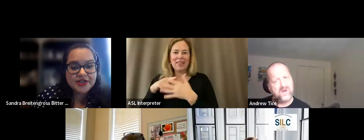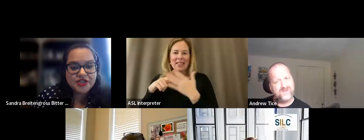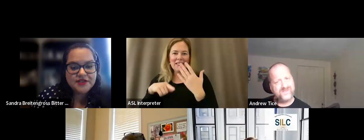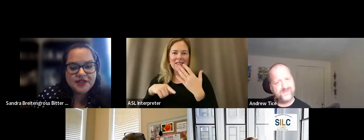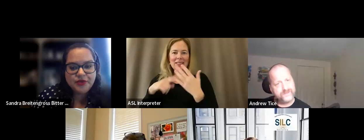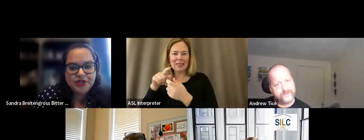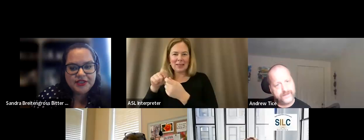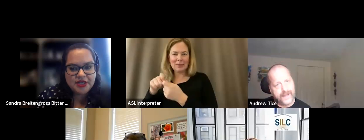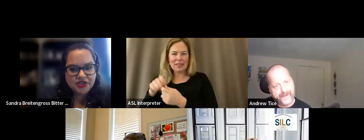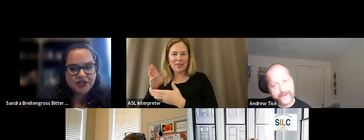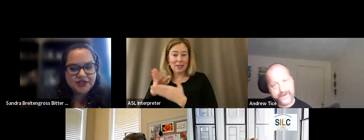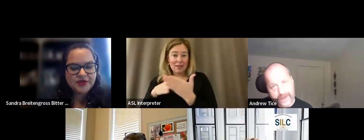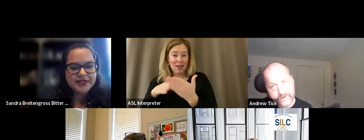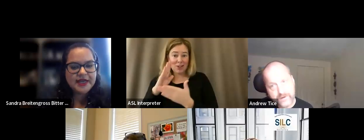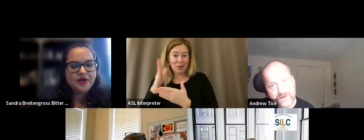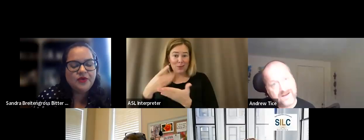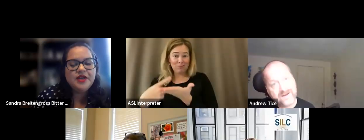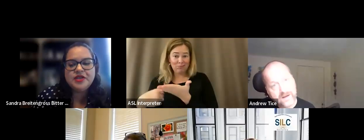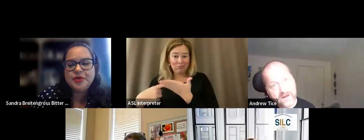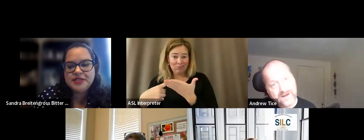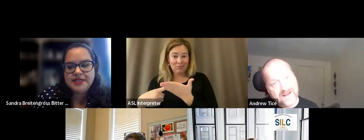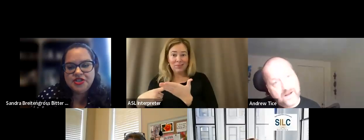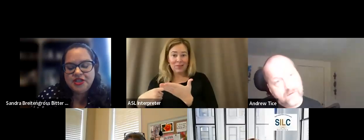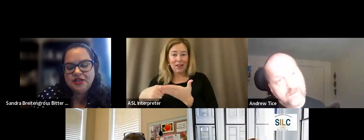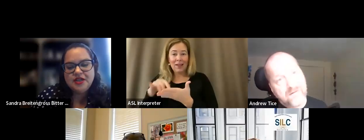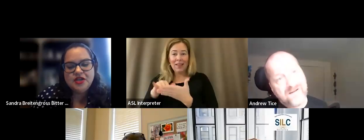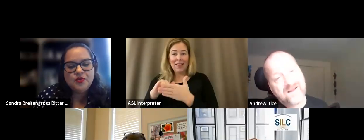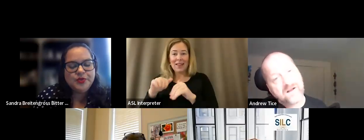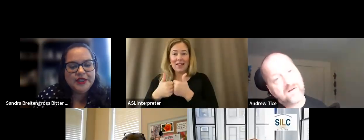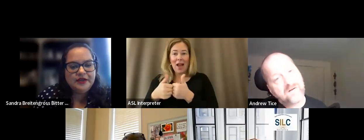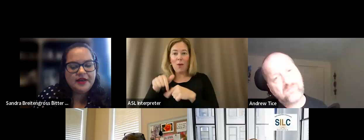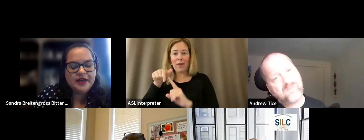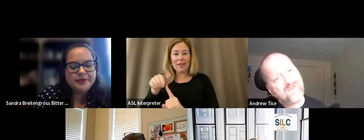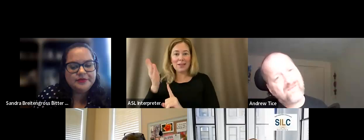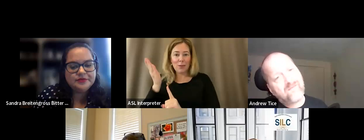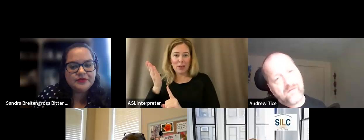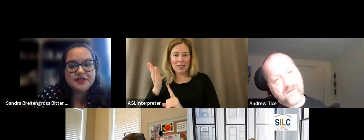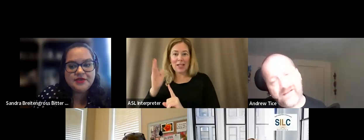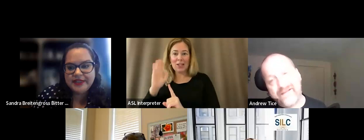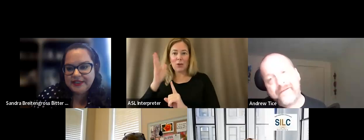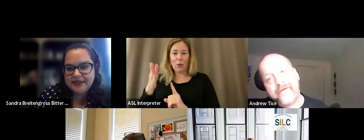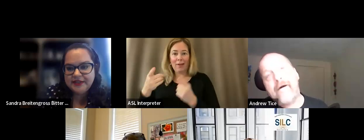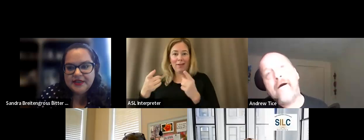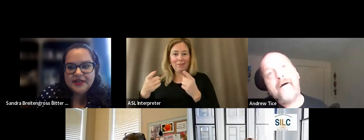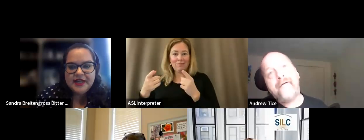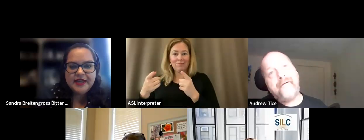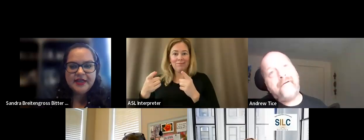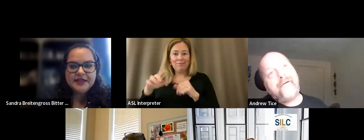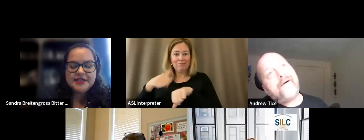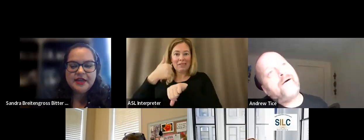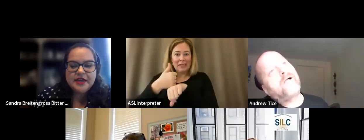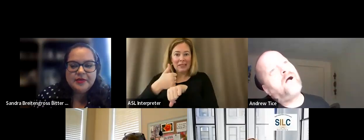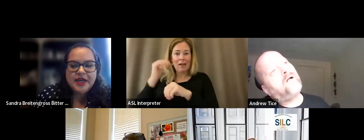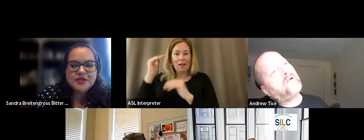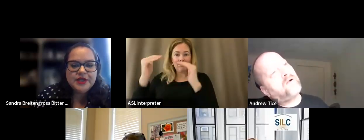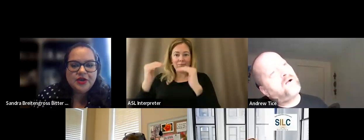specific sections that we're going to touch on. So that's how the presentation will be divided.